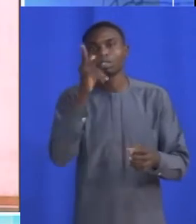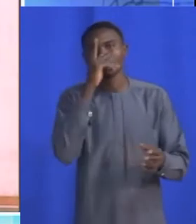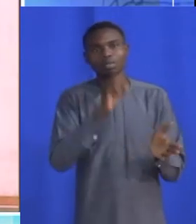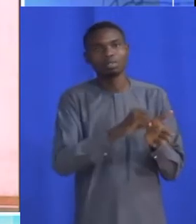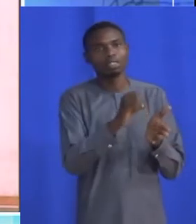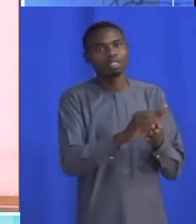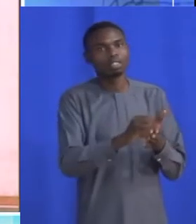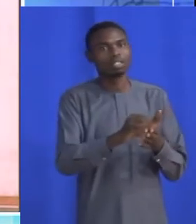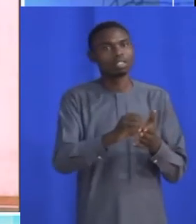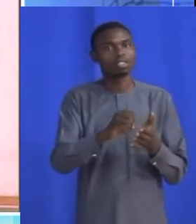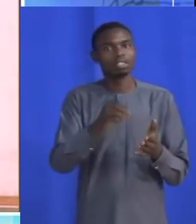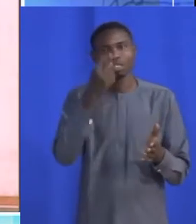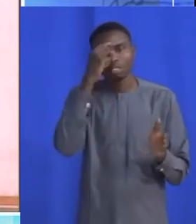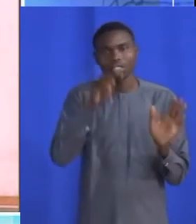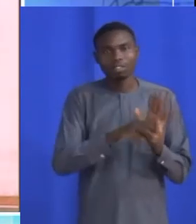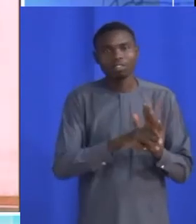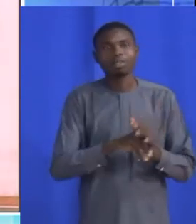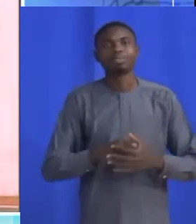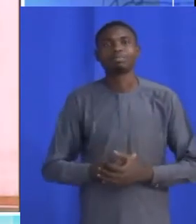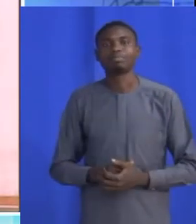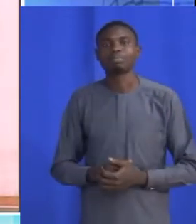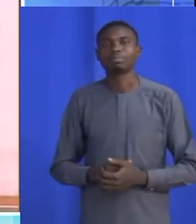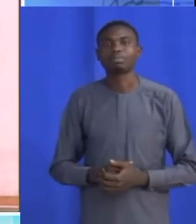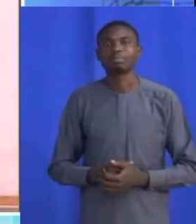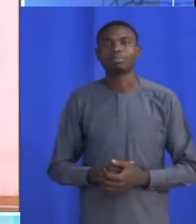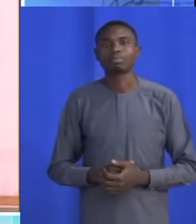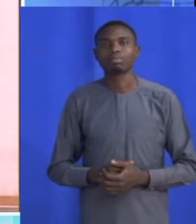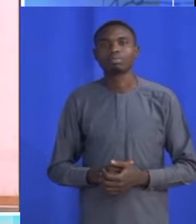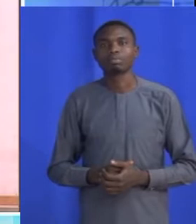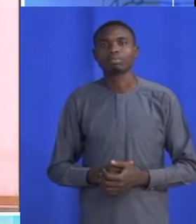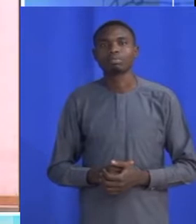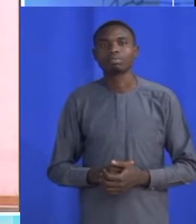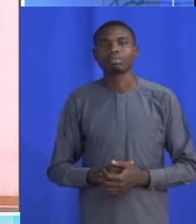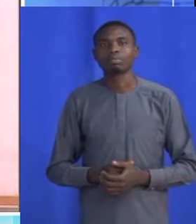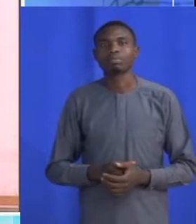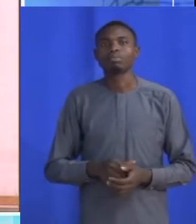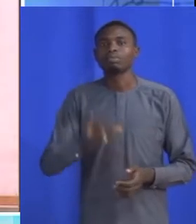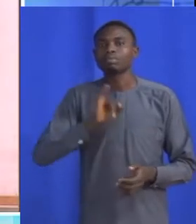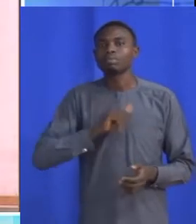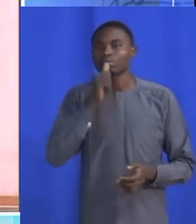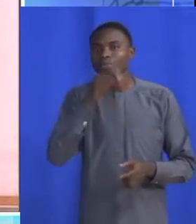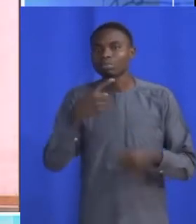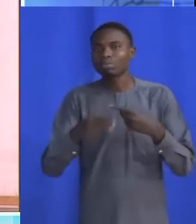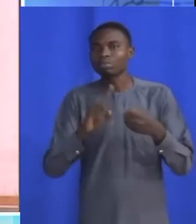is one of the important concepts in civic education.